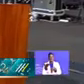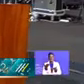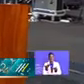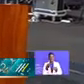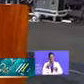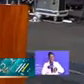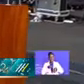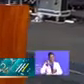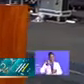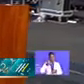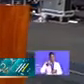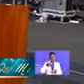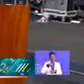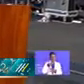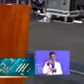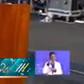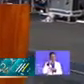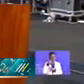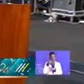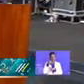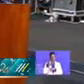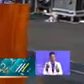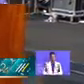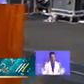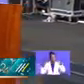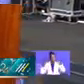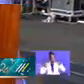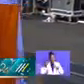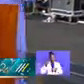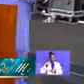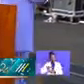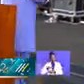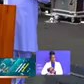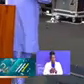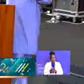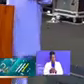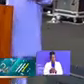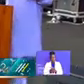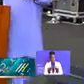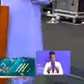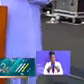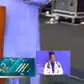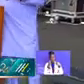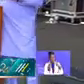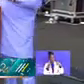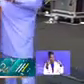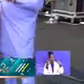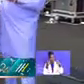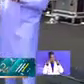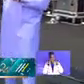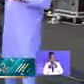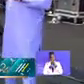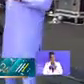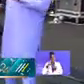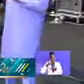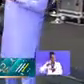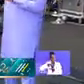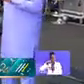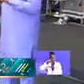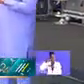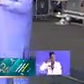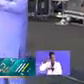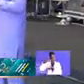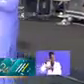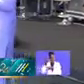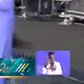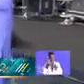I was walking into the arena today what I saw in the Realms of the spirit before